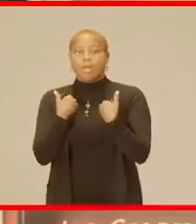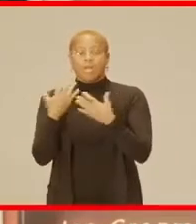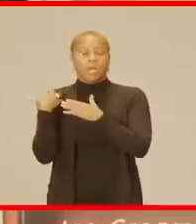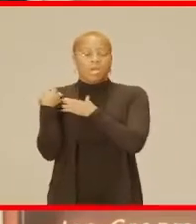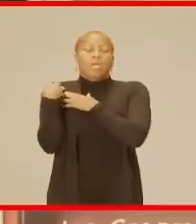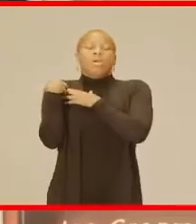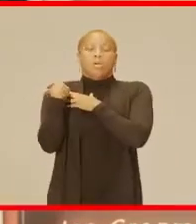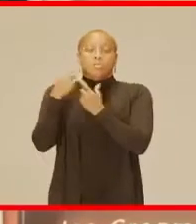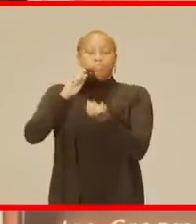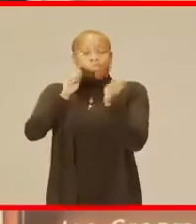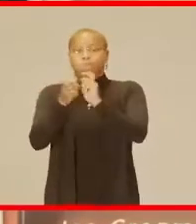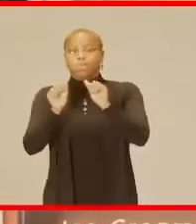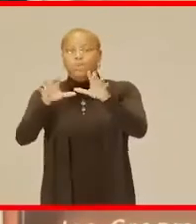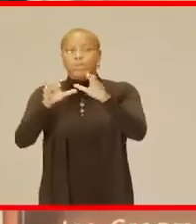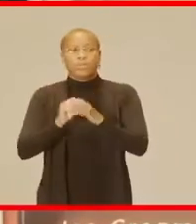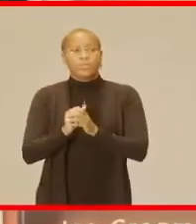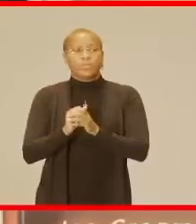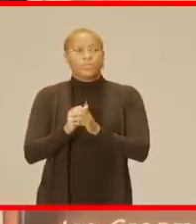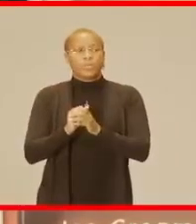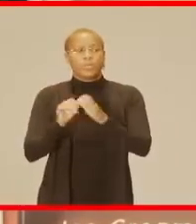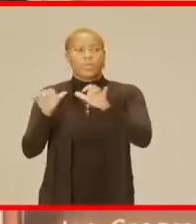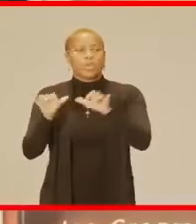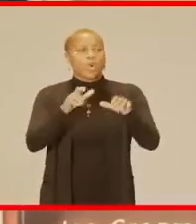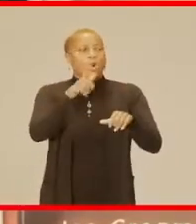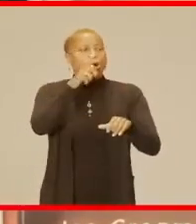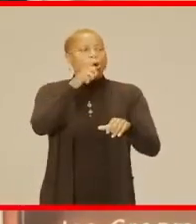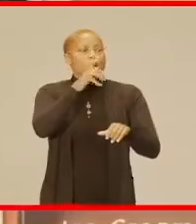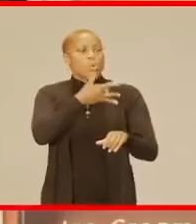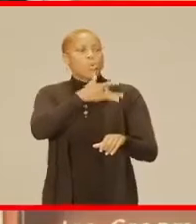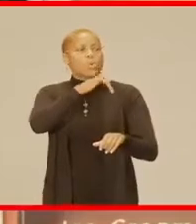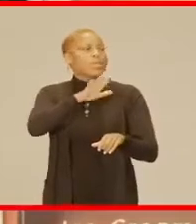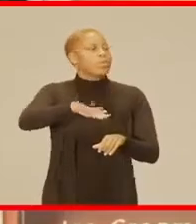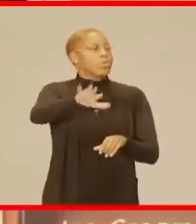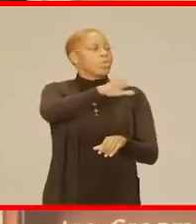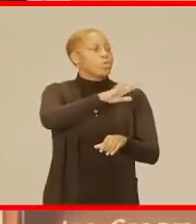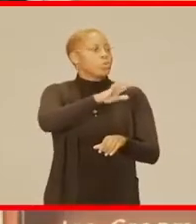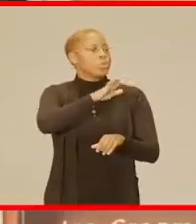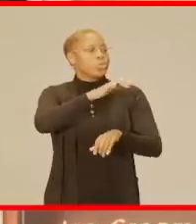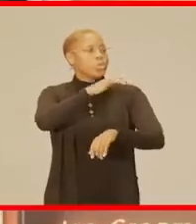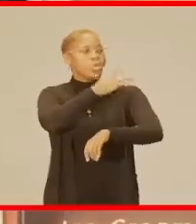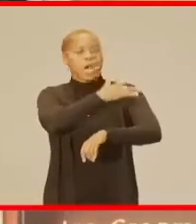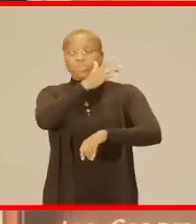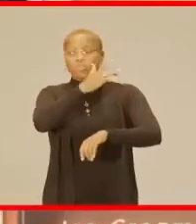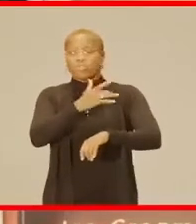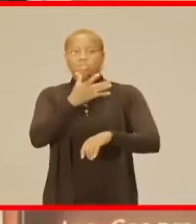is sensitive to people touching them? Who here does not necessarily like to be touched?